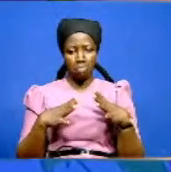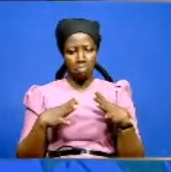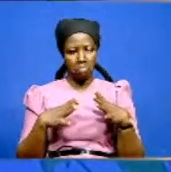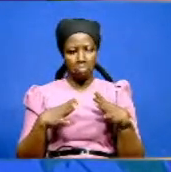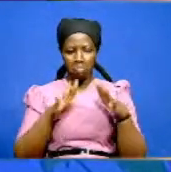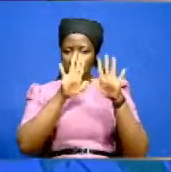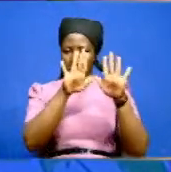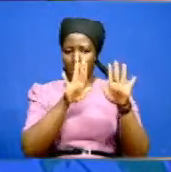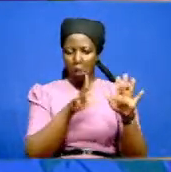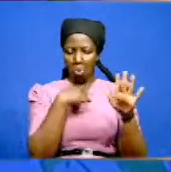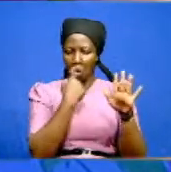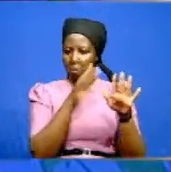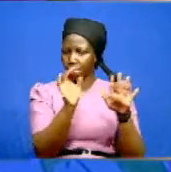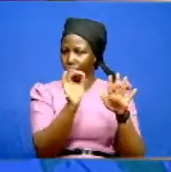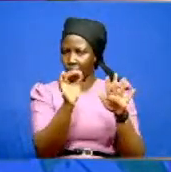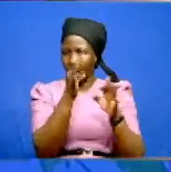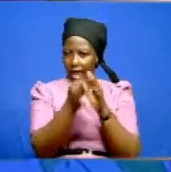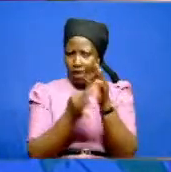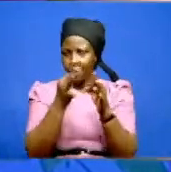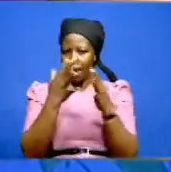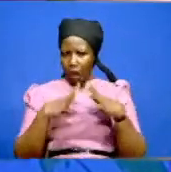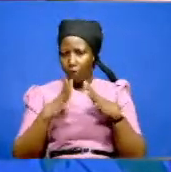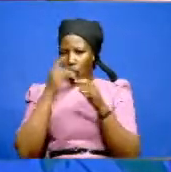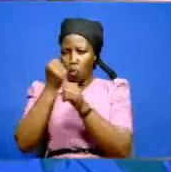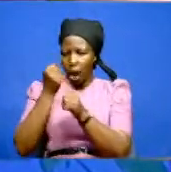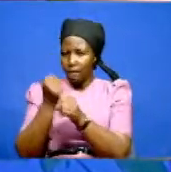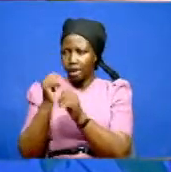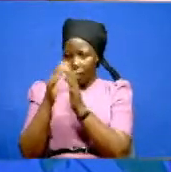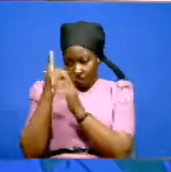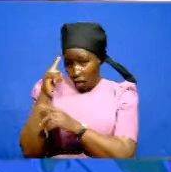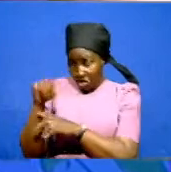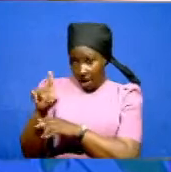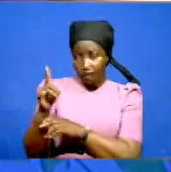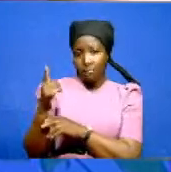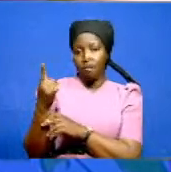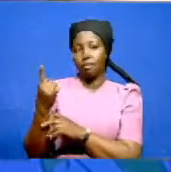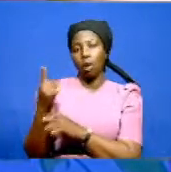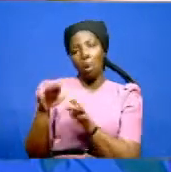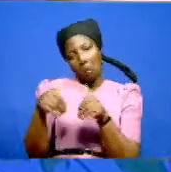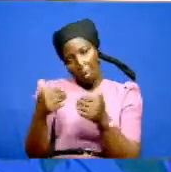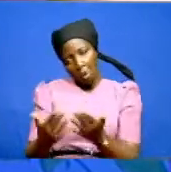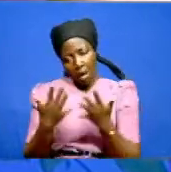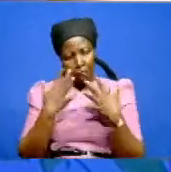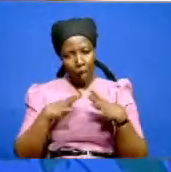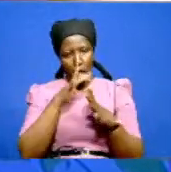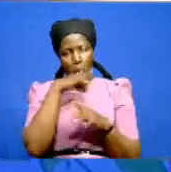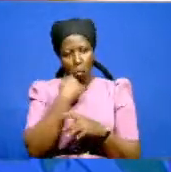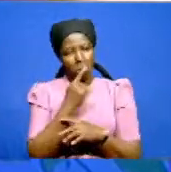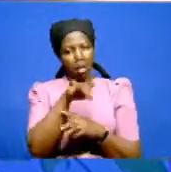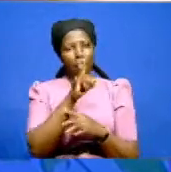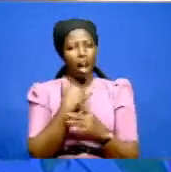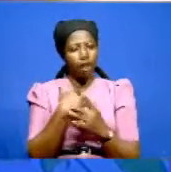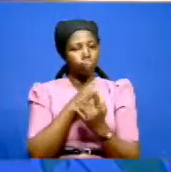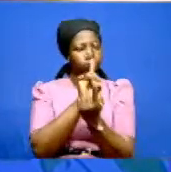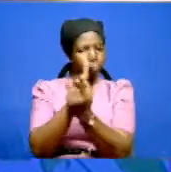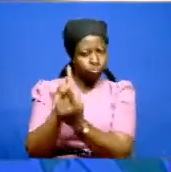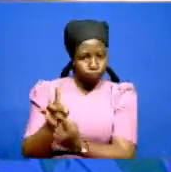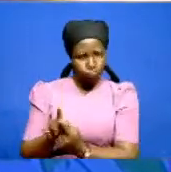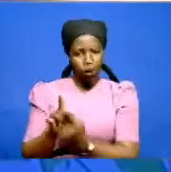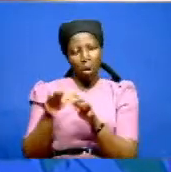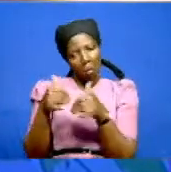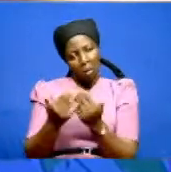whether they were his subordinates, people who worked for him, or people that he encountered, or his